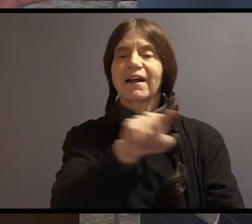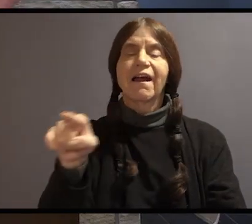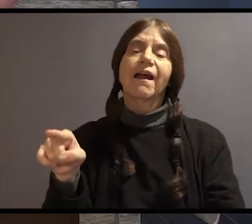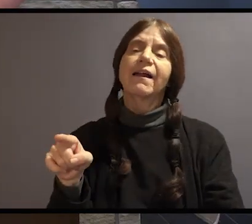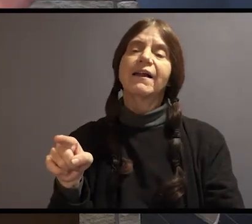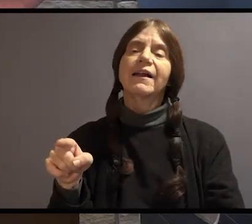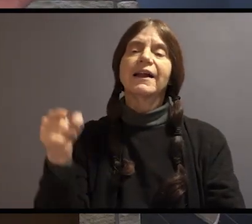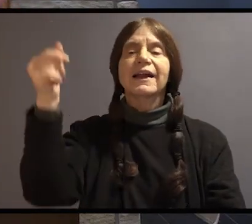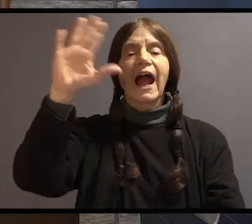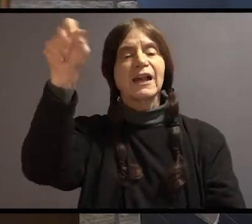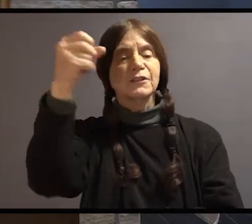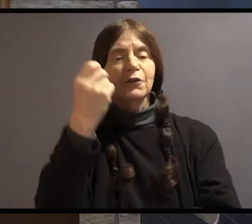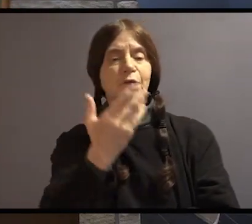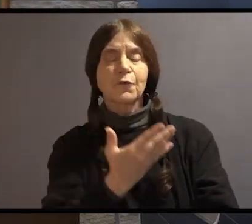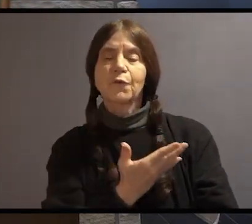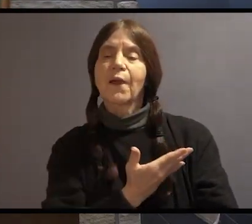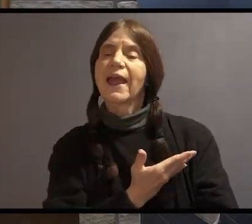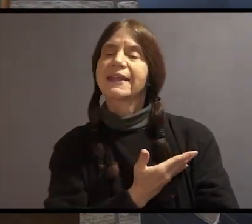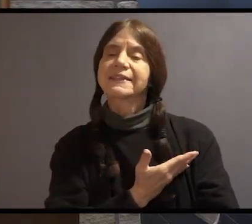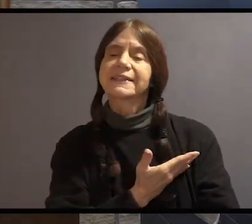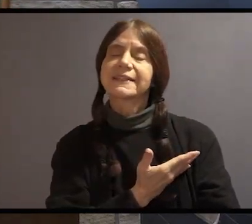And that way, God's grace doesn't just